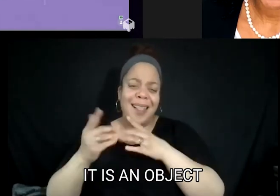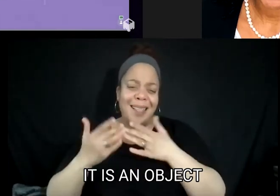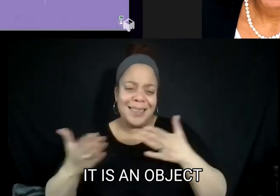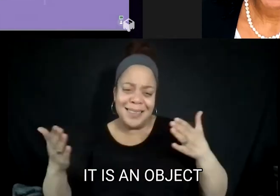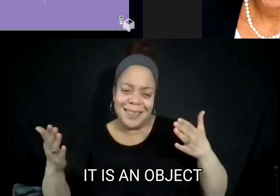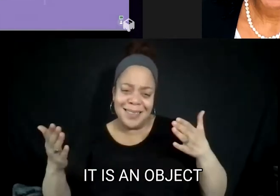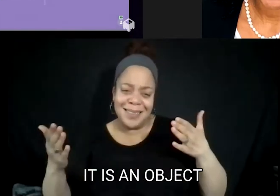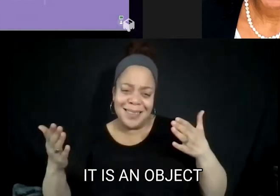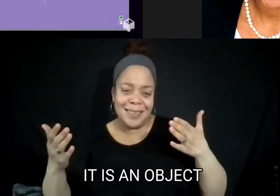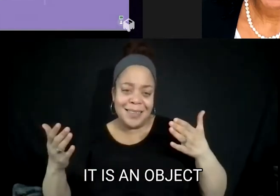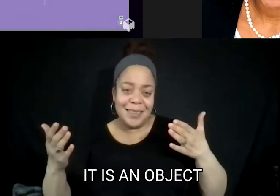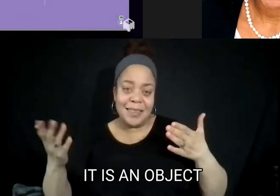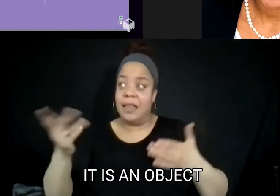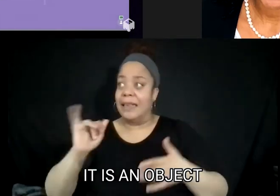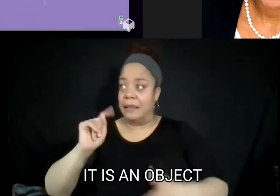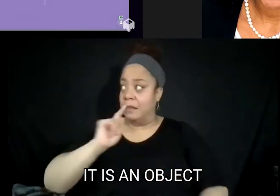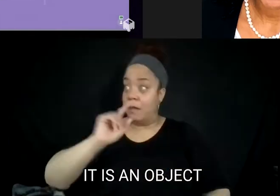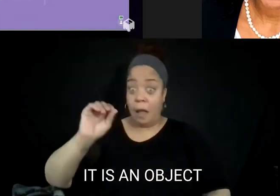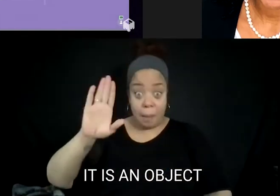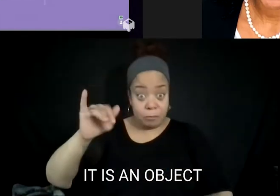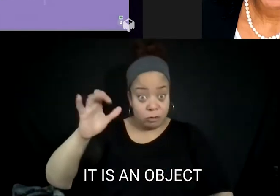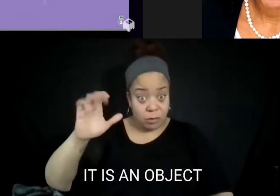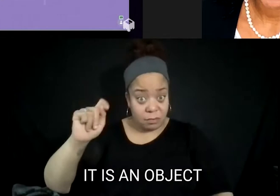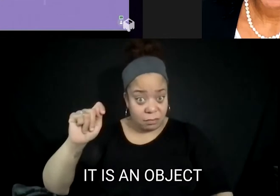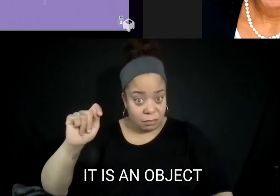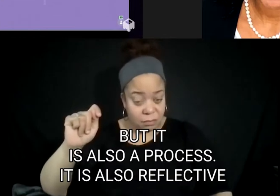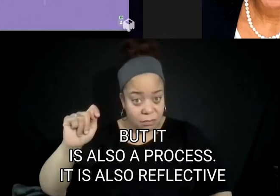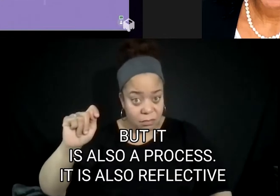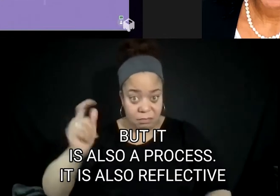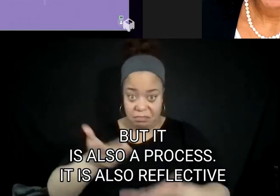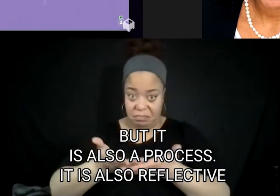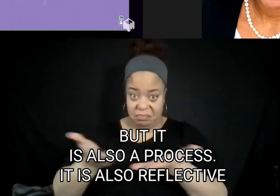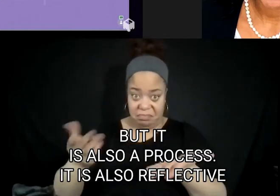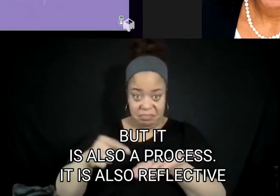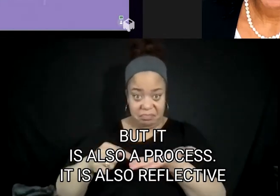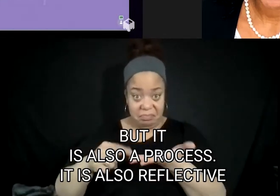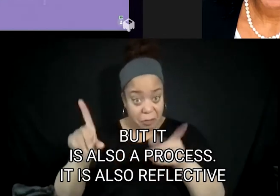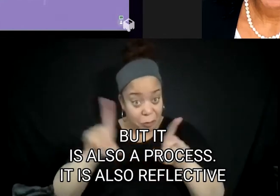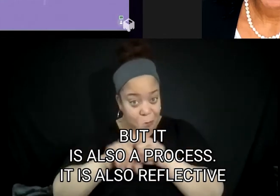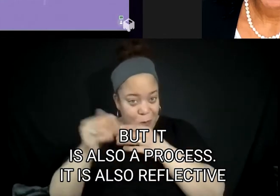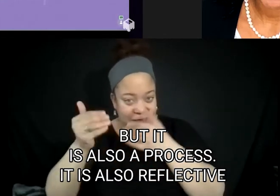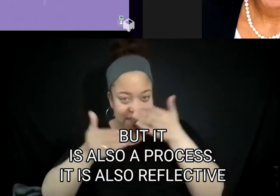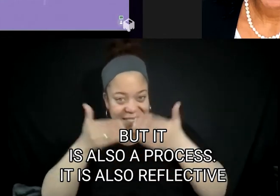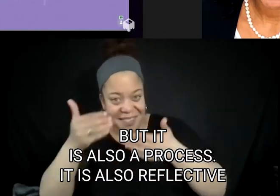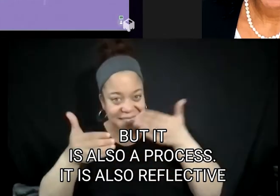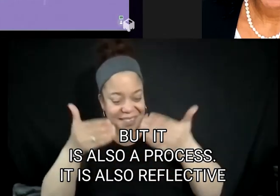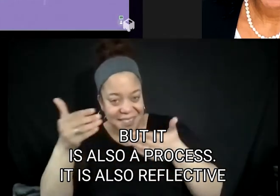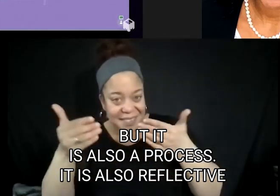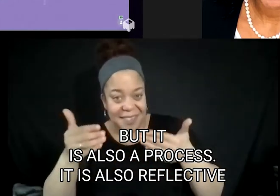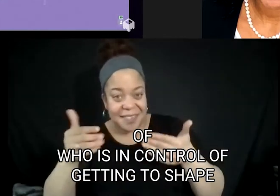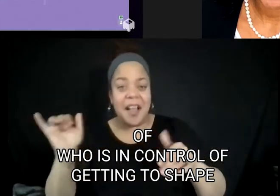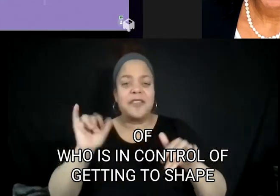It is also reflective of who is in control of getting to shape and create technology.